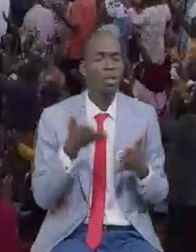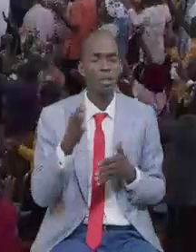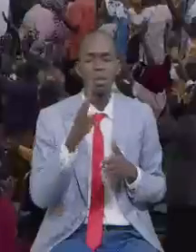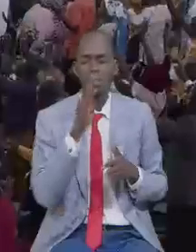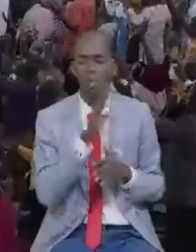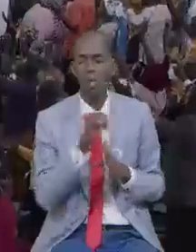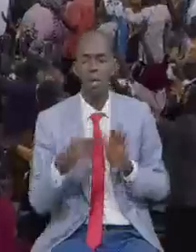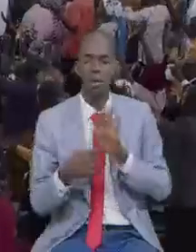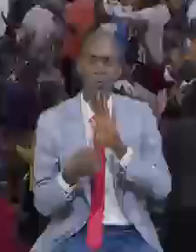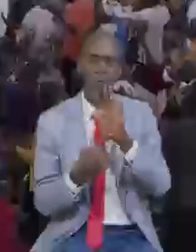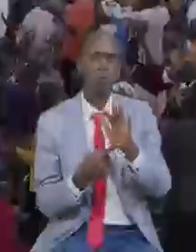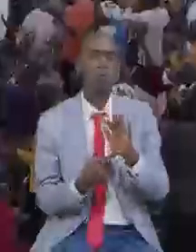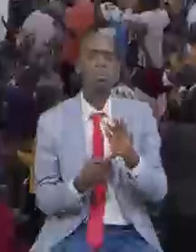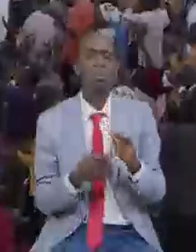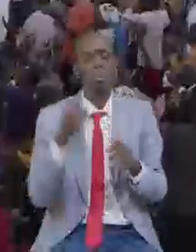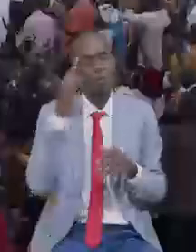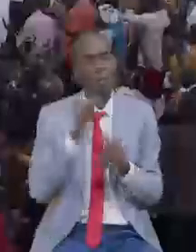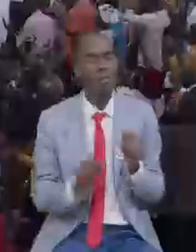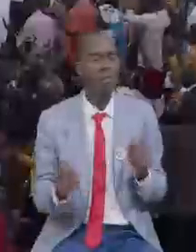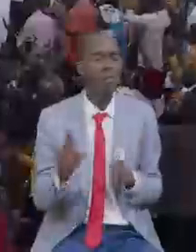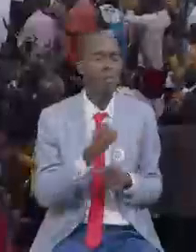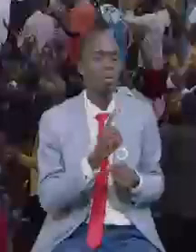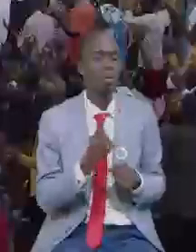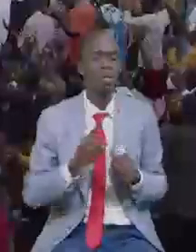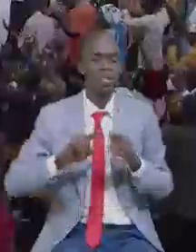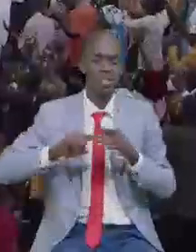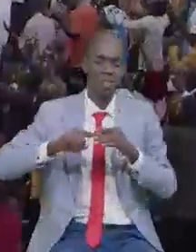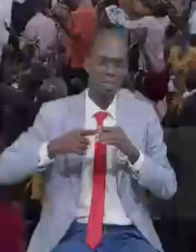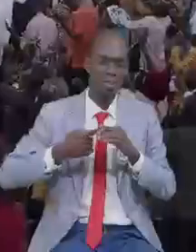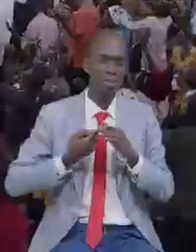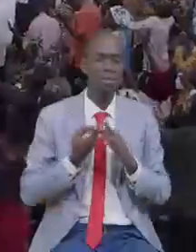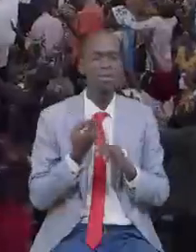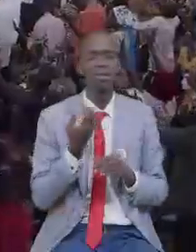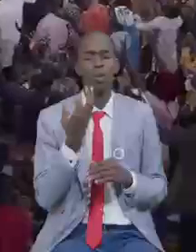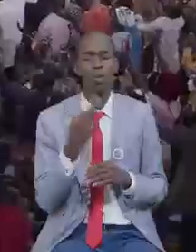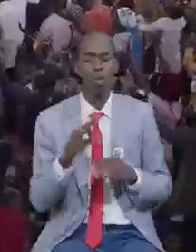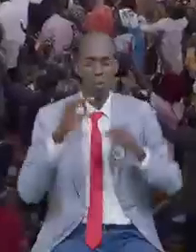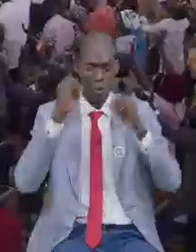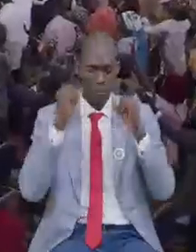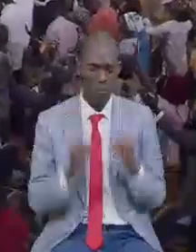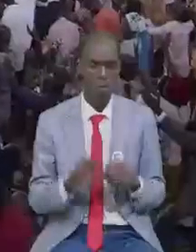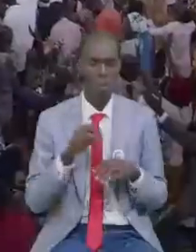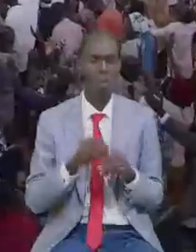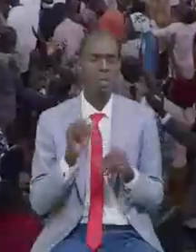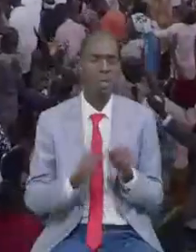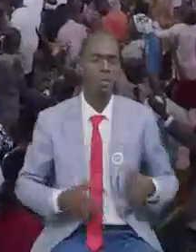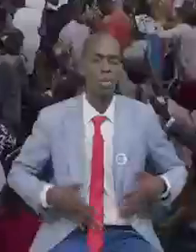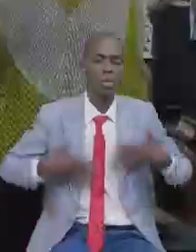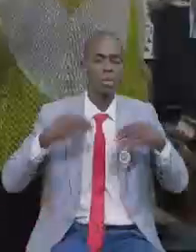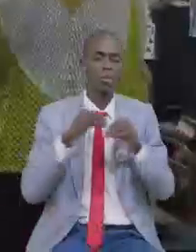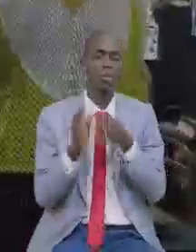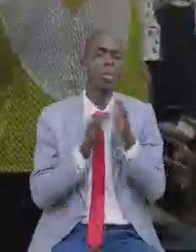manifestation. Everyone, activation of power in every life in